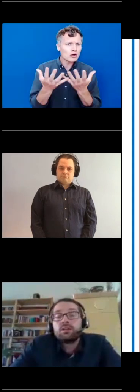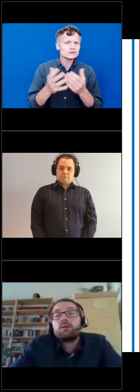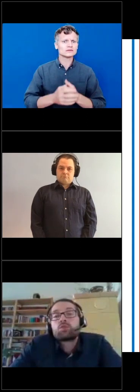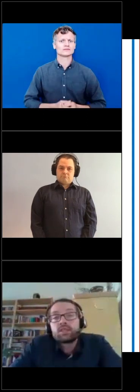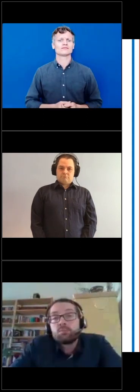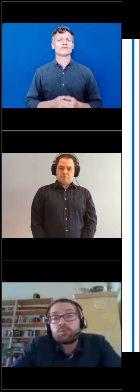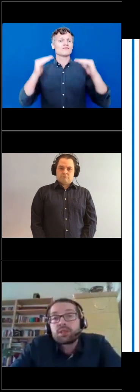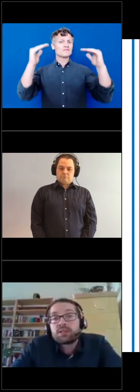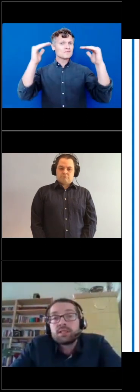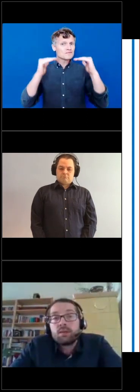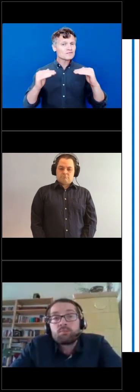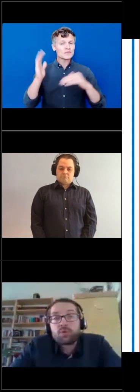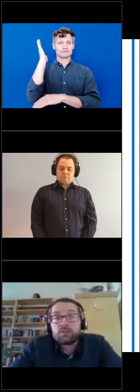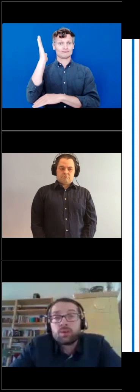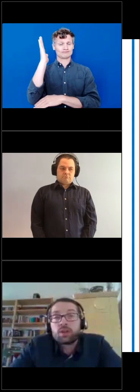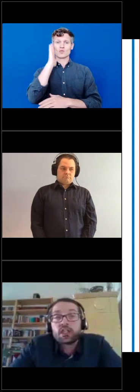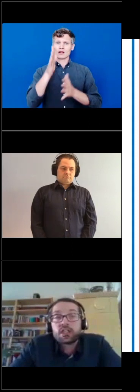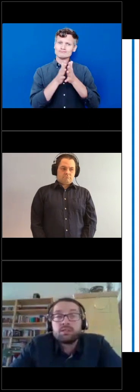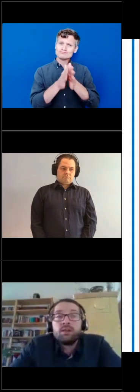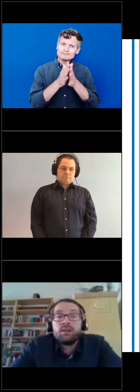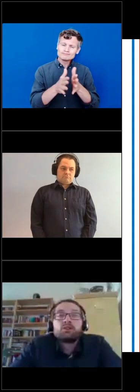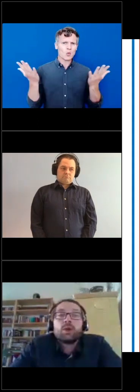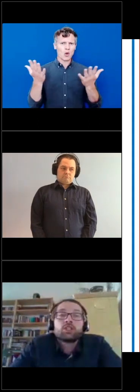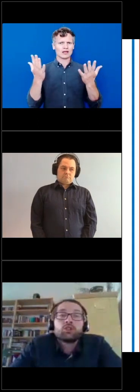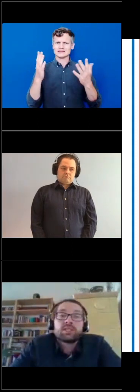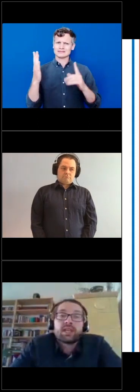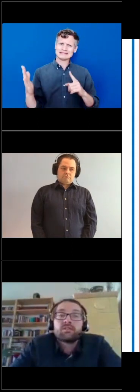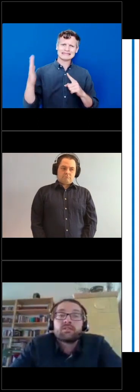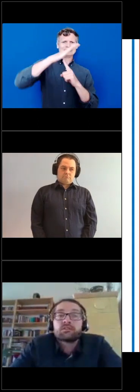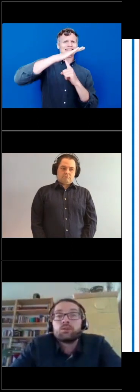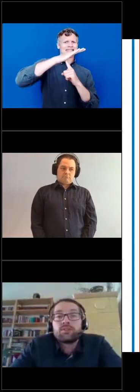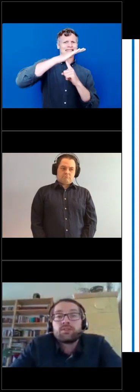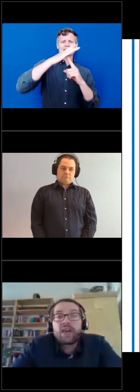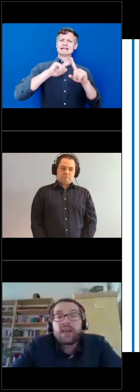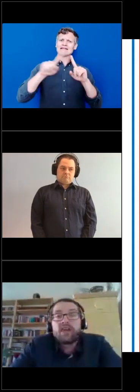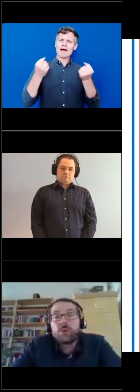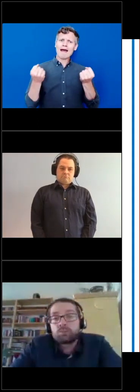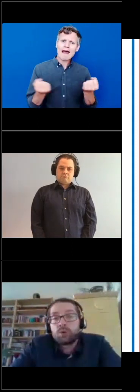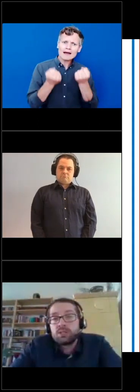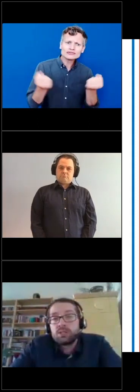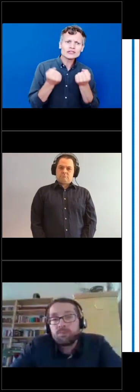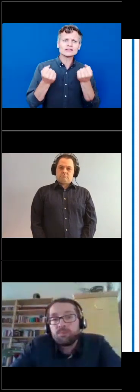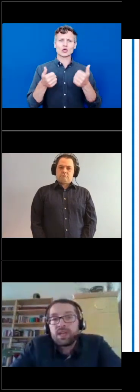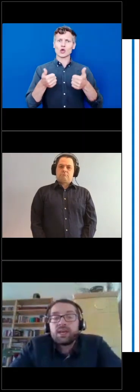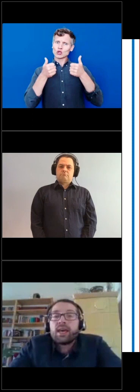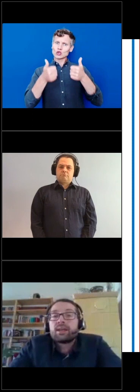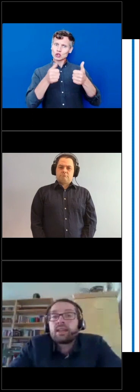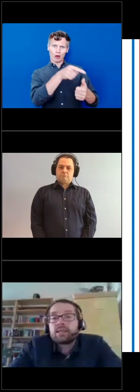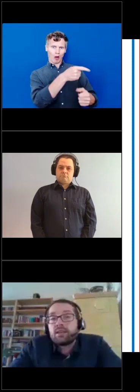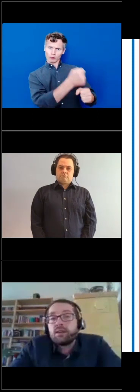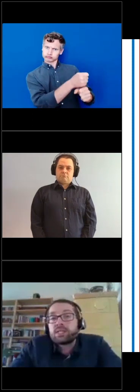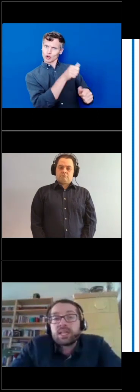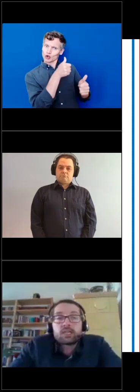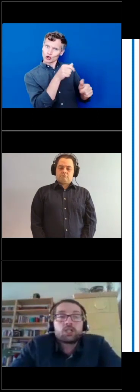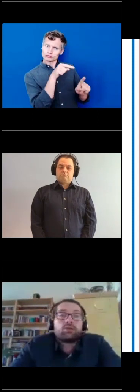actions, promising practices, and practical recommendations to ensure safe and inclusive access to the response. And